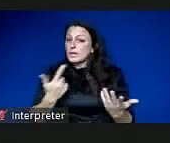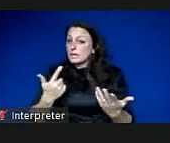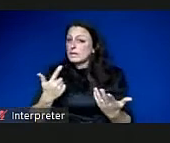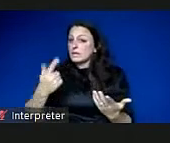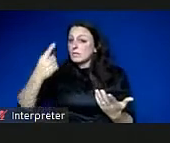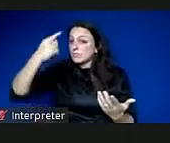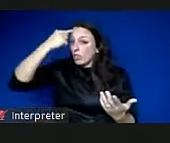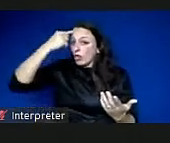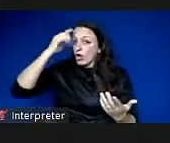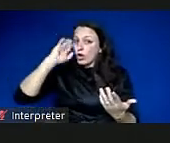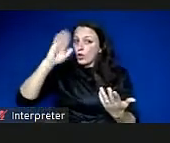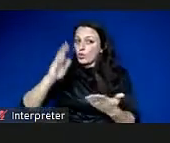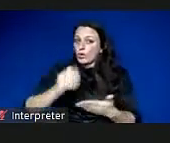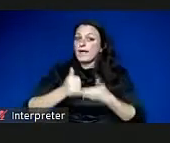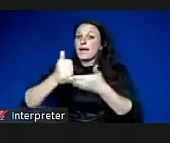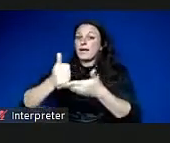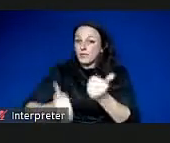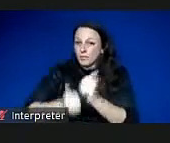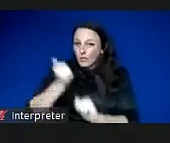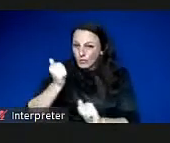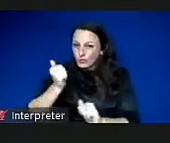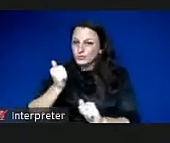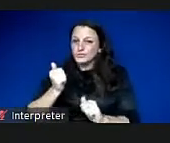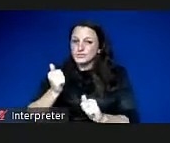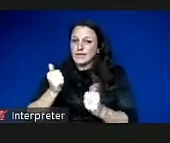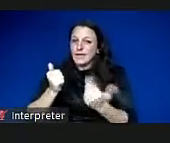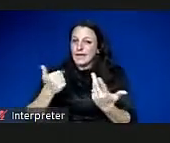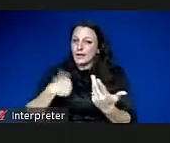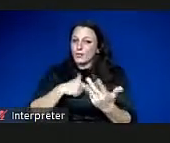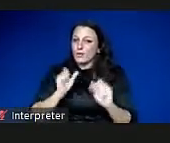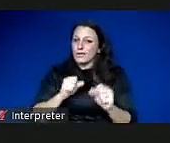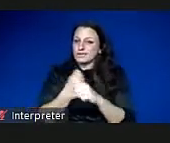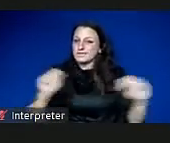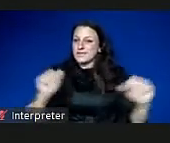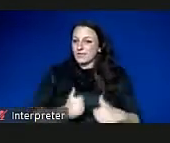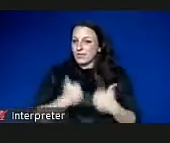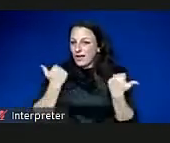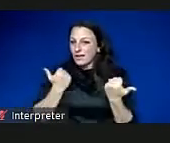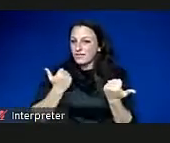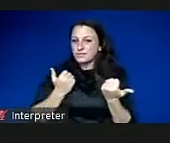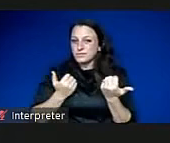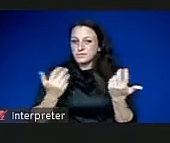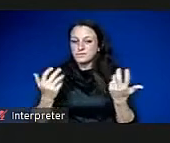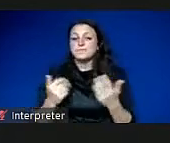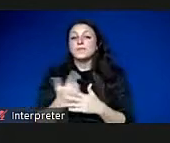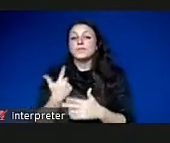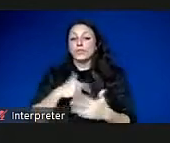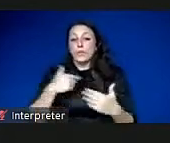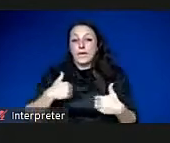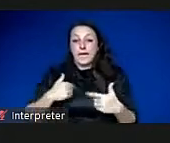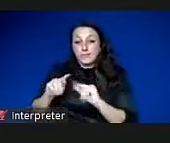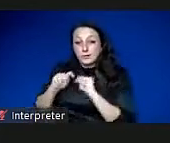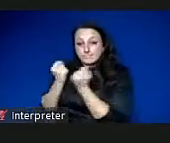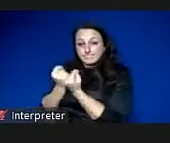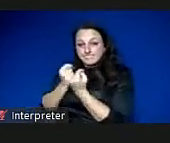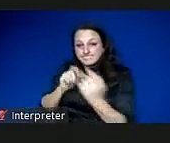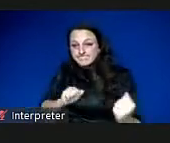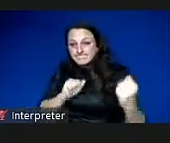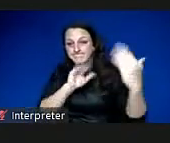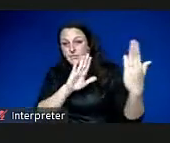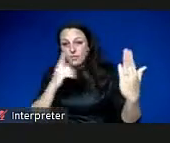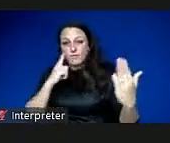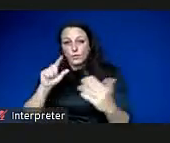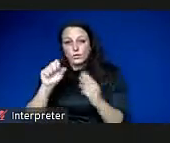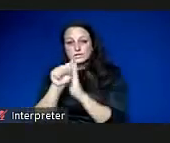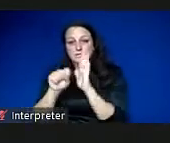most impact and the most chance of saving lives. So we had a uniformed response at the state government level. I want